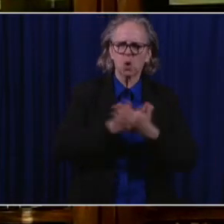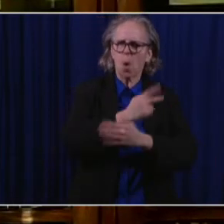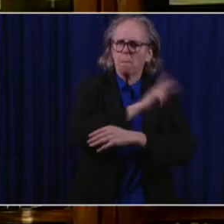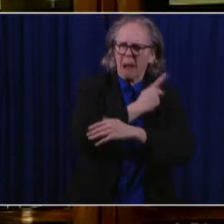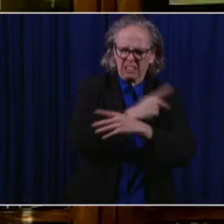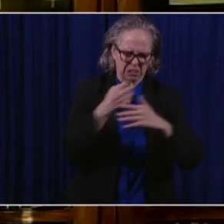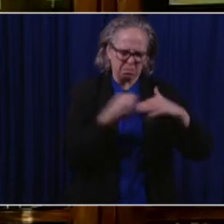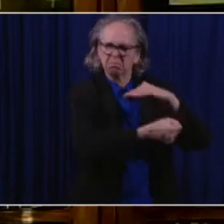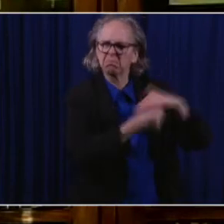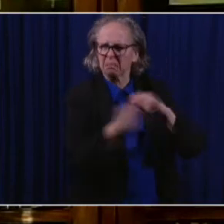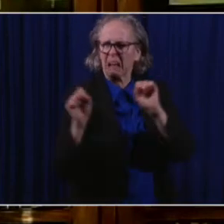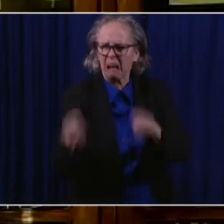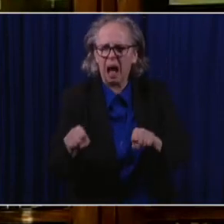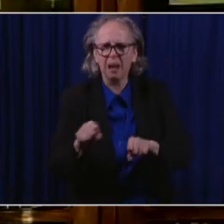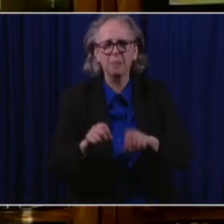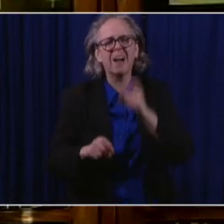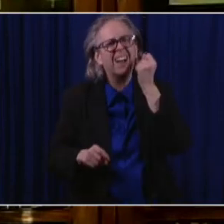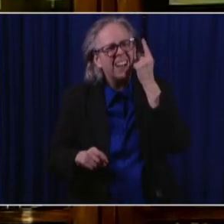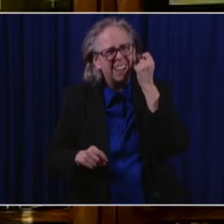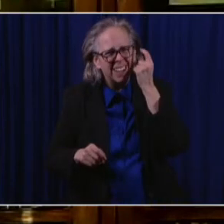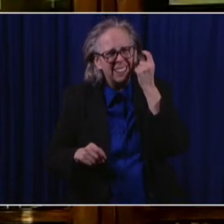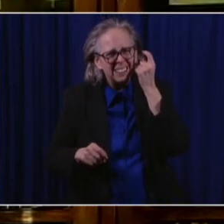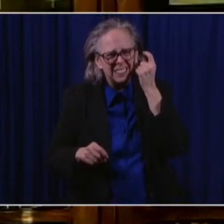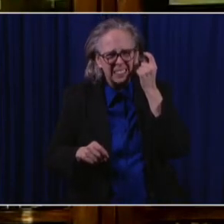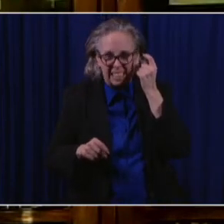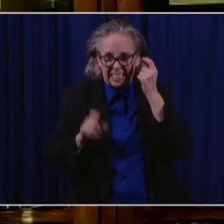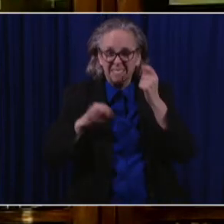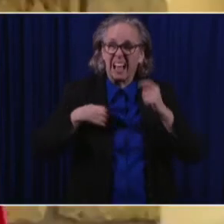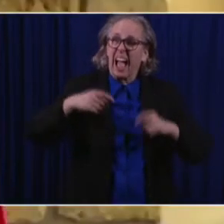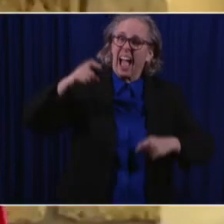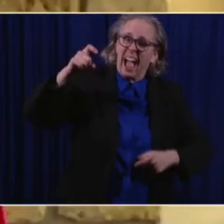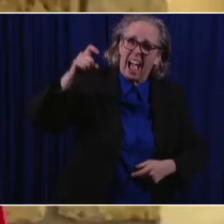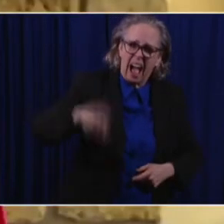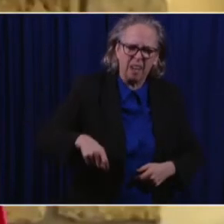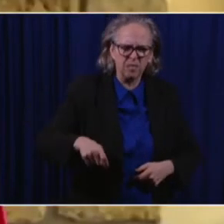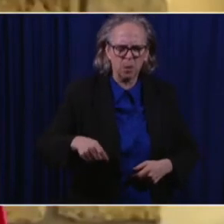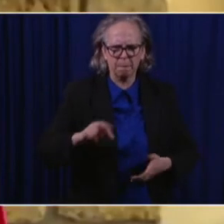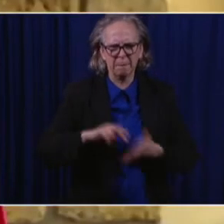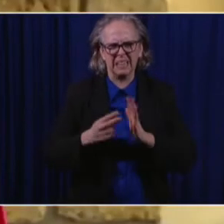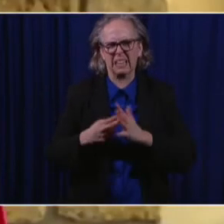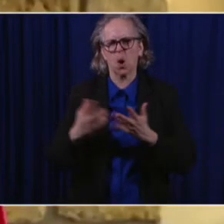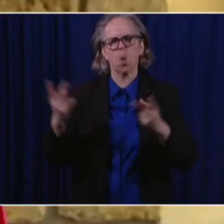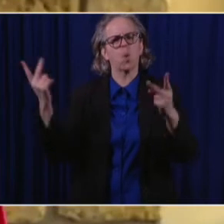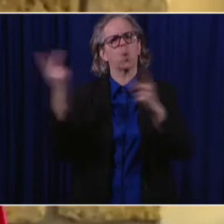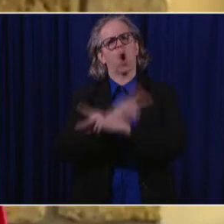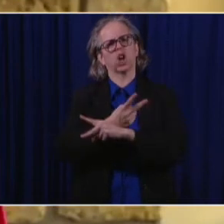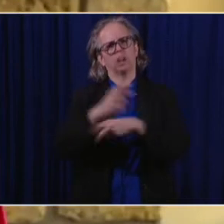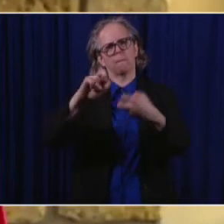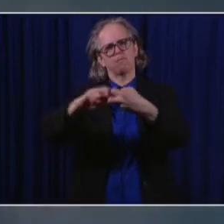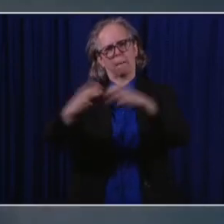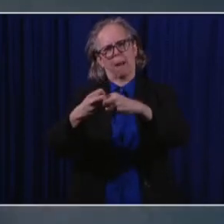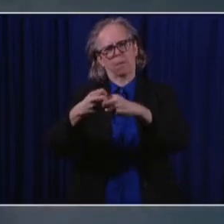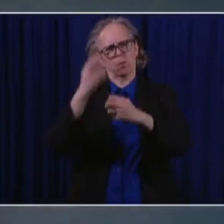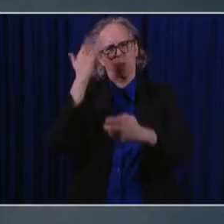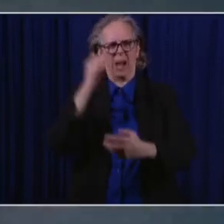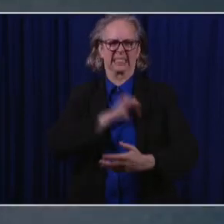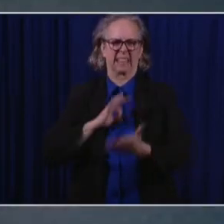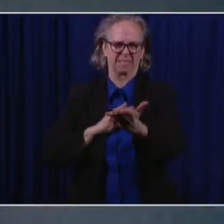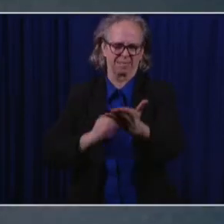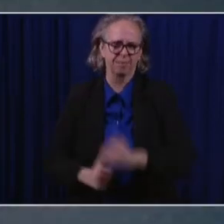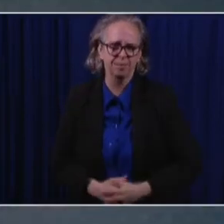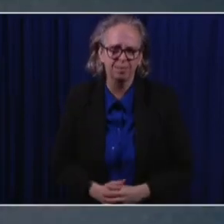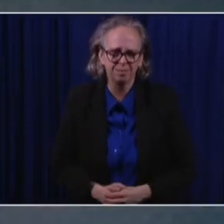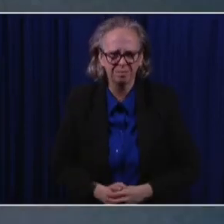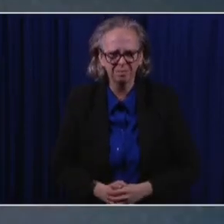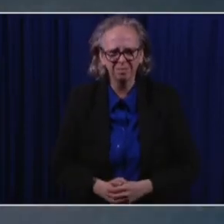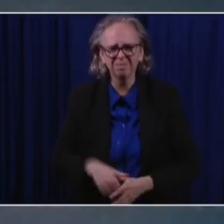dire circumstances than even we are today. Anybody else? Shane, I'll take a little different tack. It's a great question,